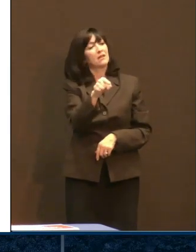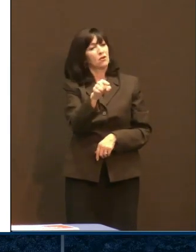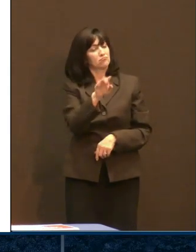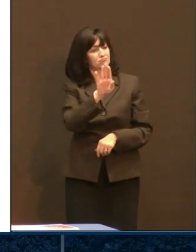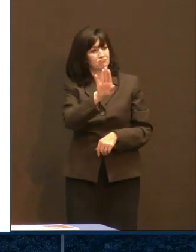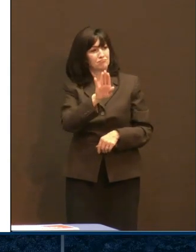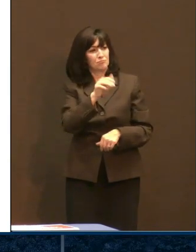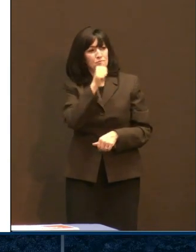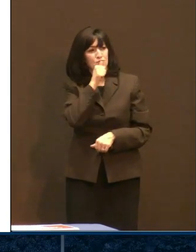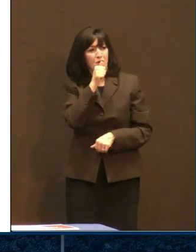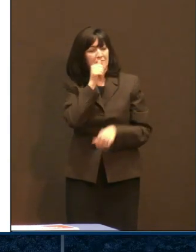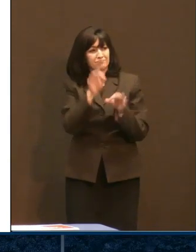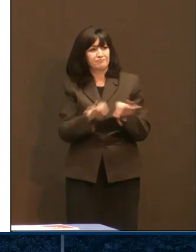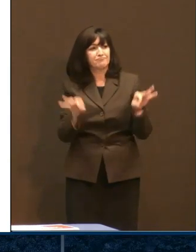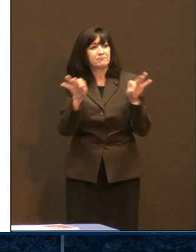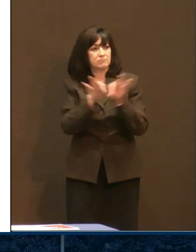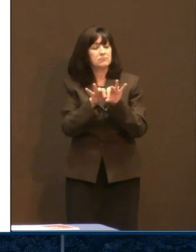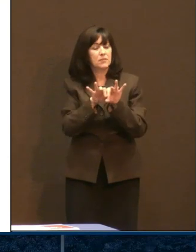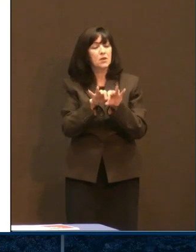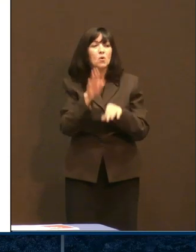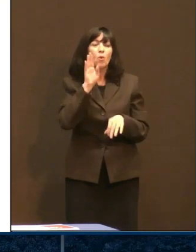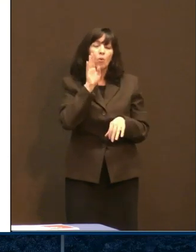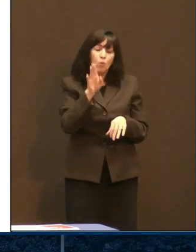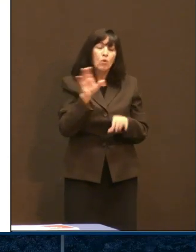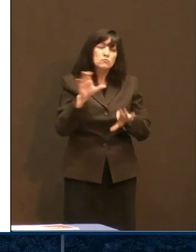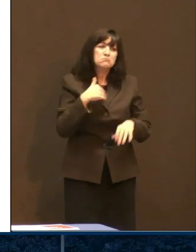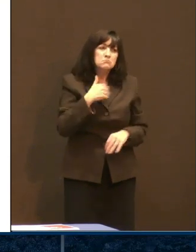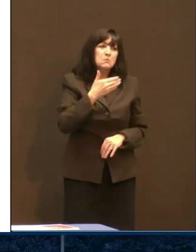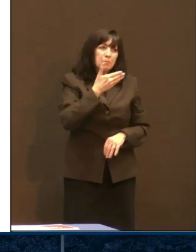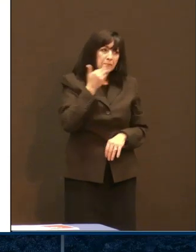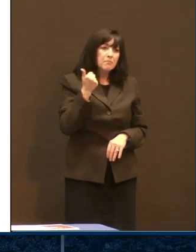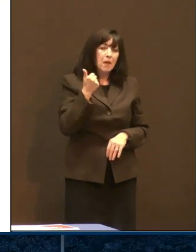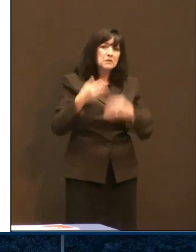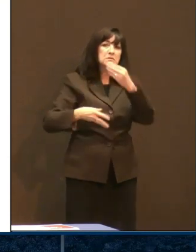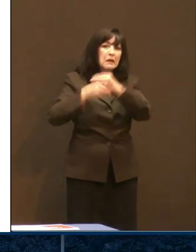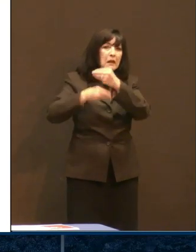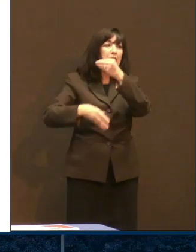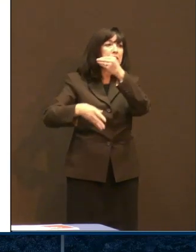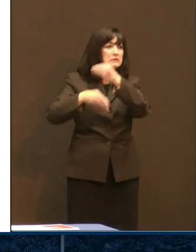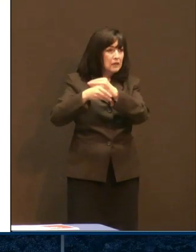we can, we will continue to add more and more information for the public to